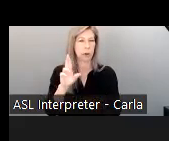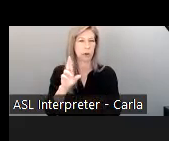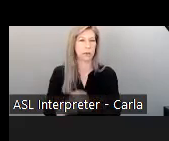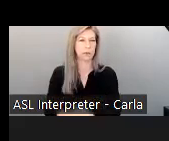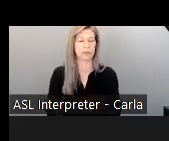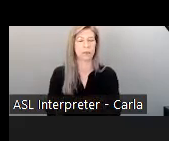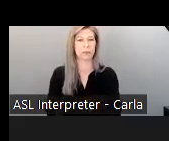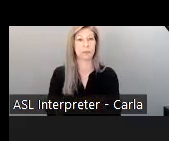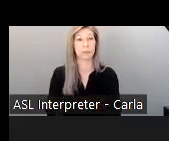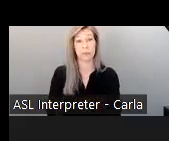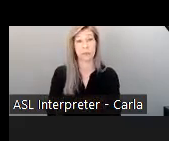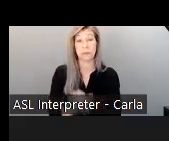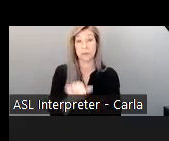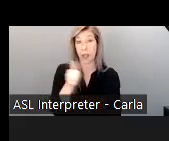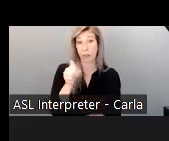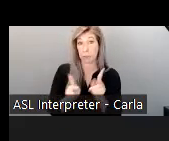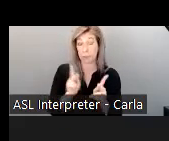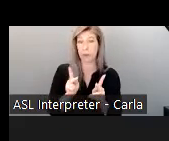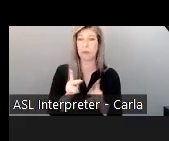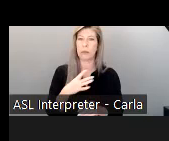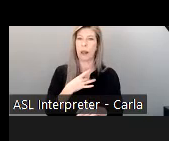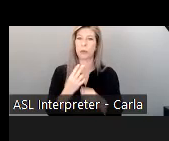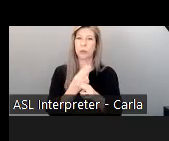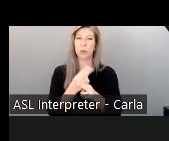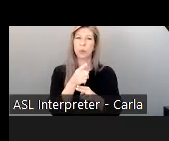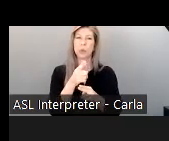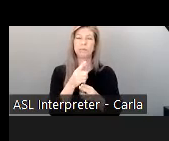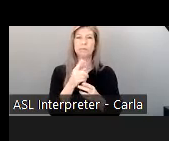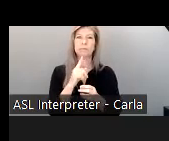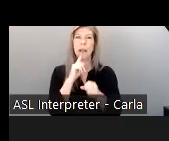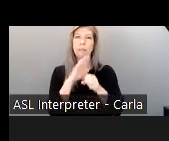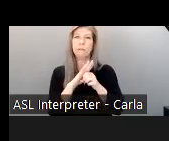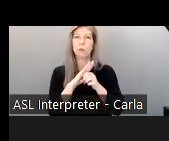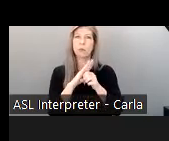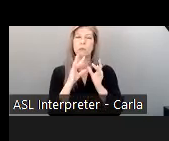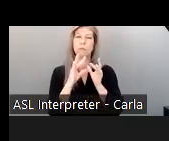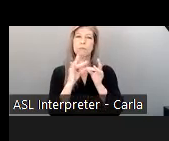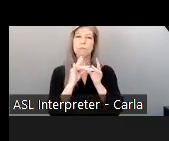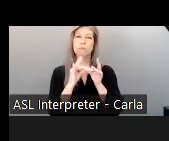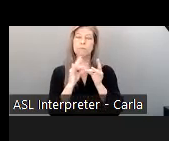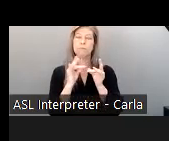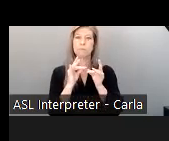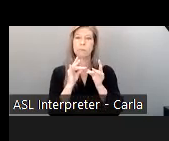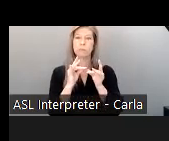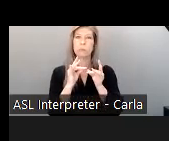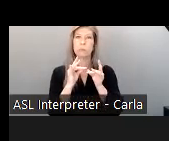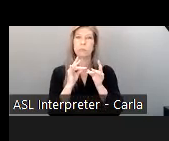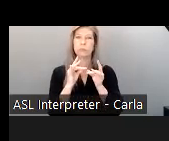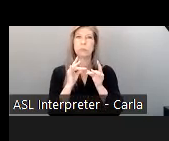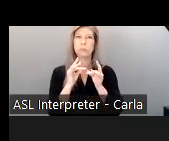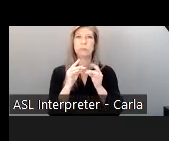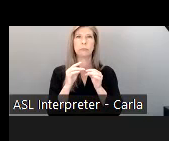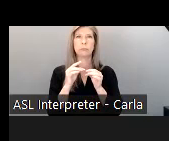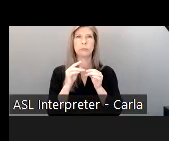Some people really like to use affirmations to bring us back into